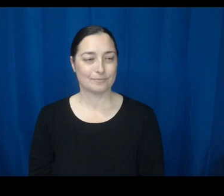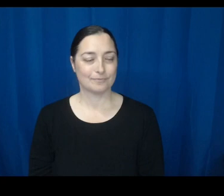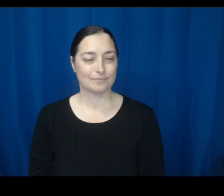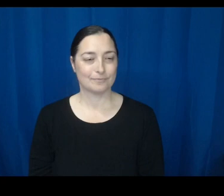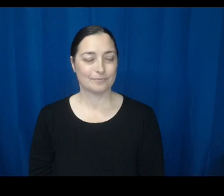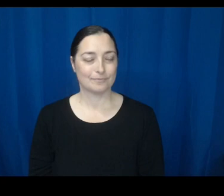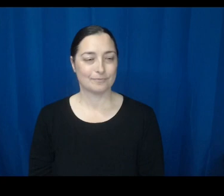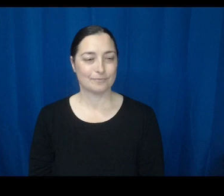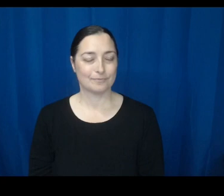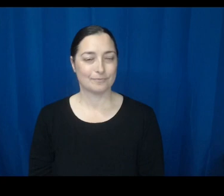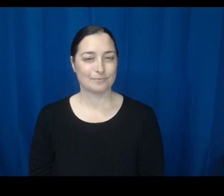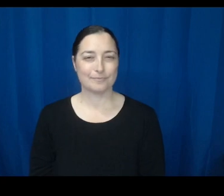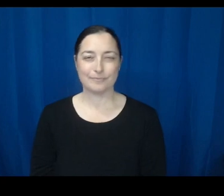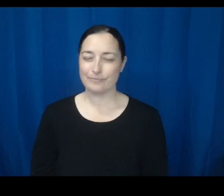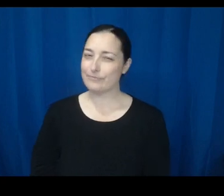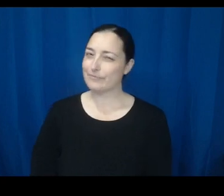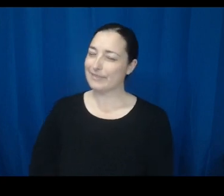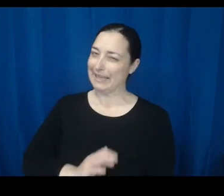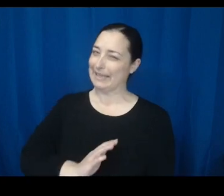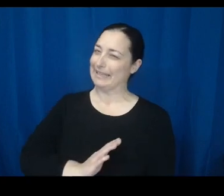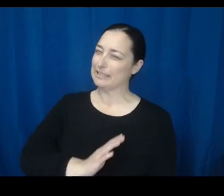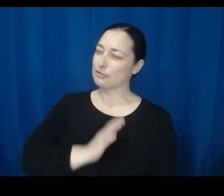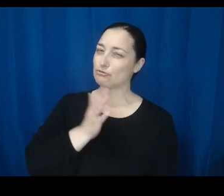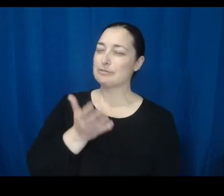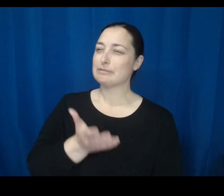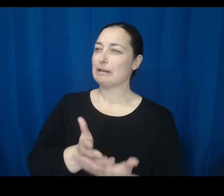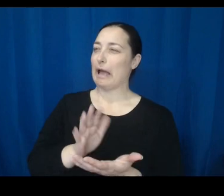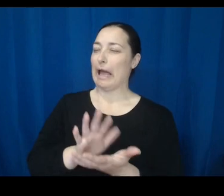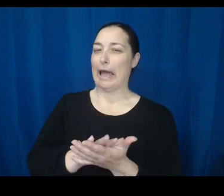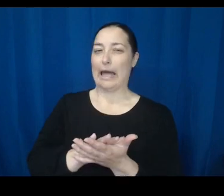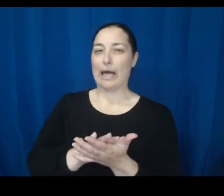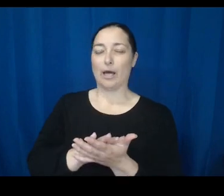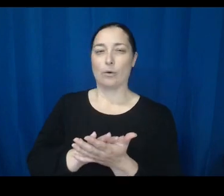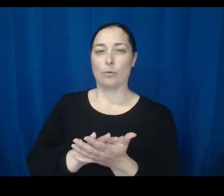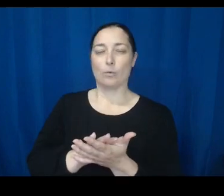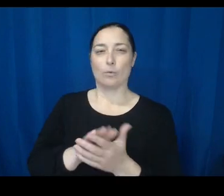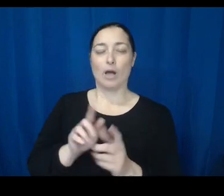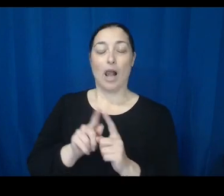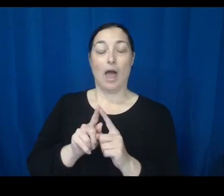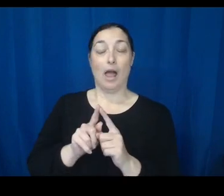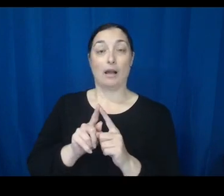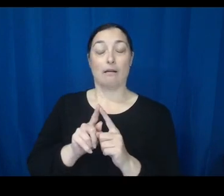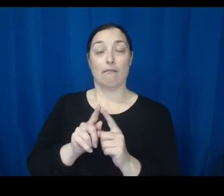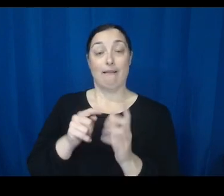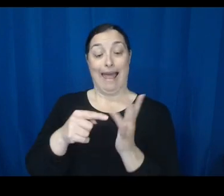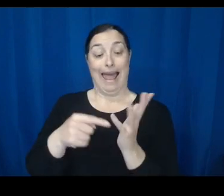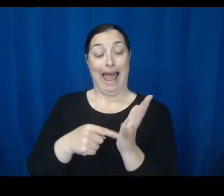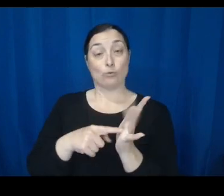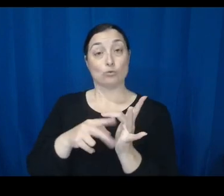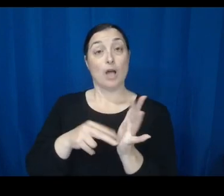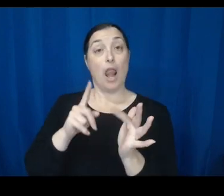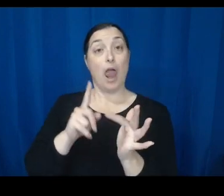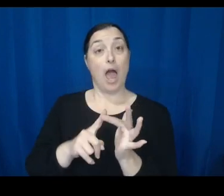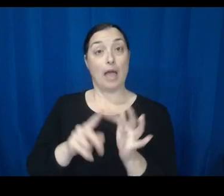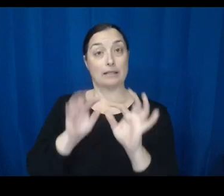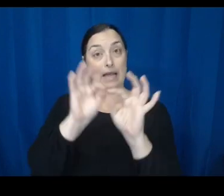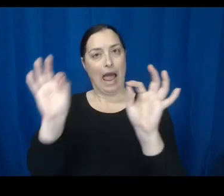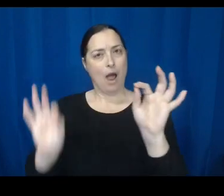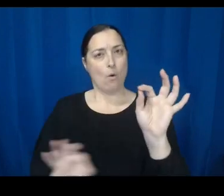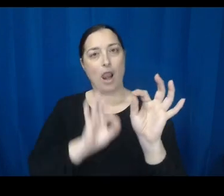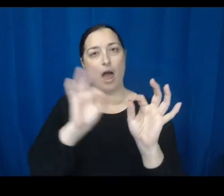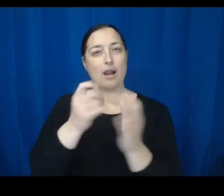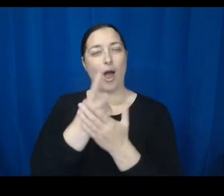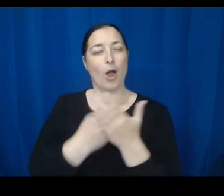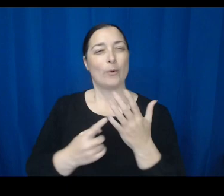An interesting exercise, how it takes you away from just drawing an outline of the shoe, yep. but how you start to sort